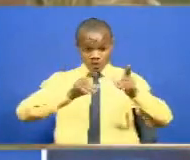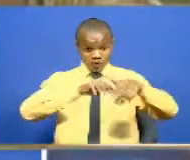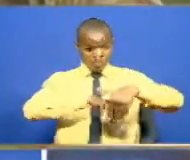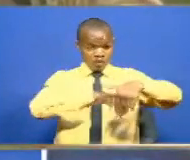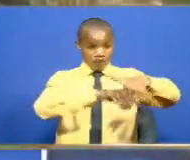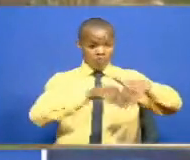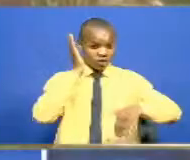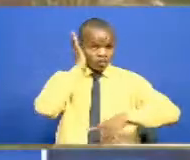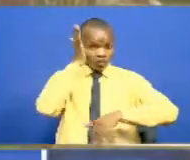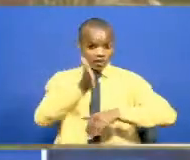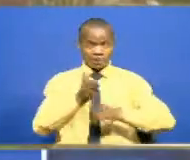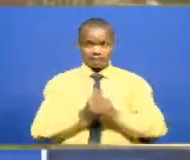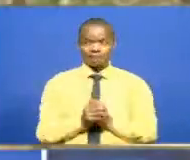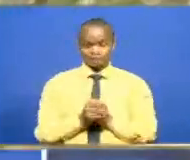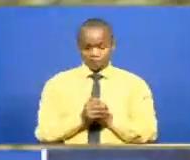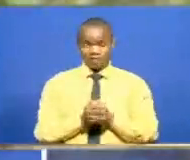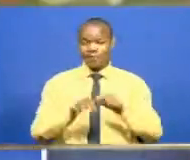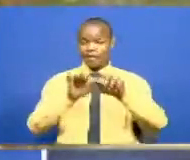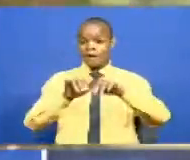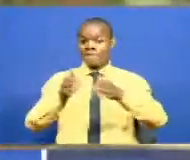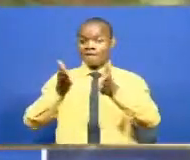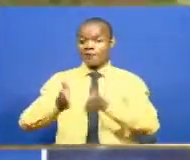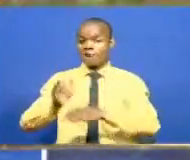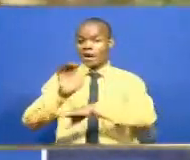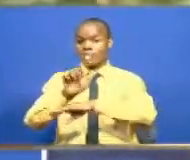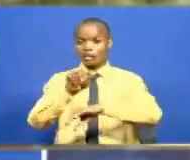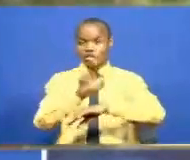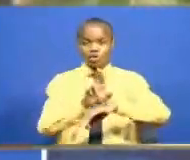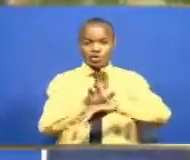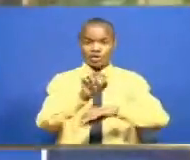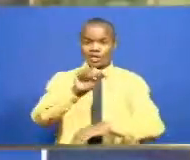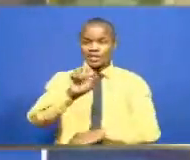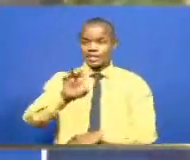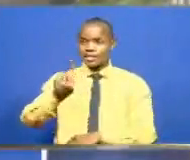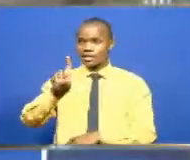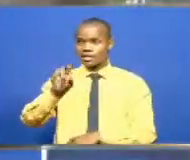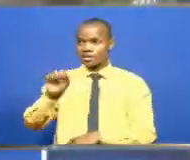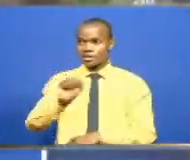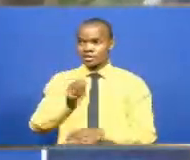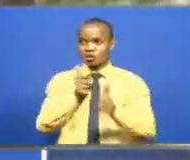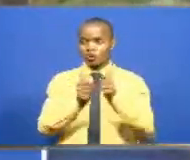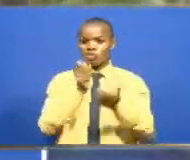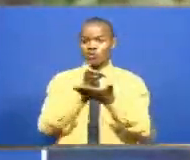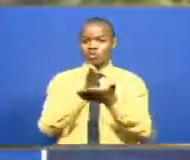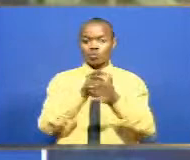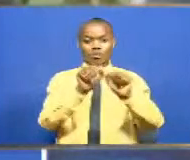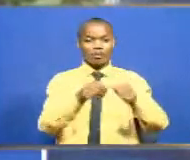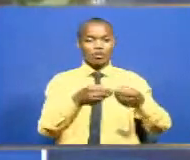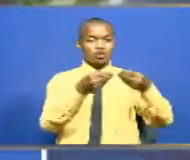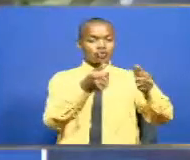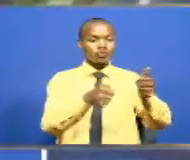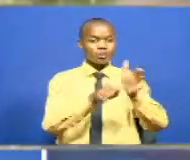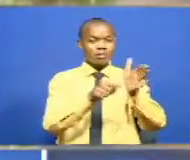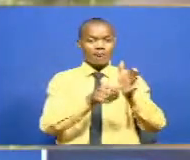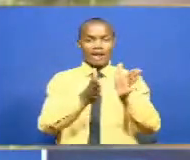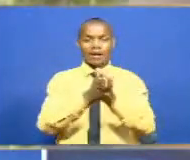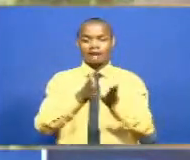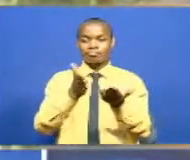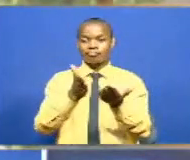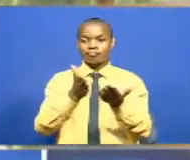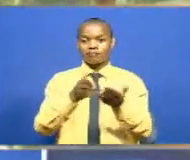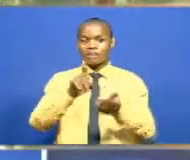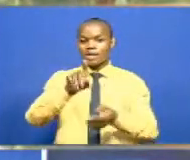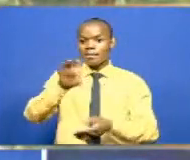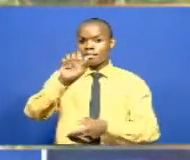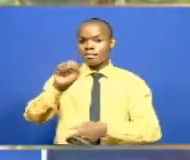wakulima wanahimizwa kukumbatia matumizi ya mbegu hizo ambazo zinaweza kustahimili kiangazi na wadudu waharibifu. I mean,